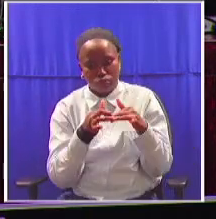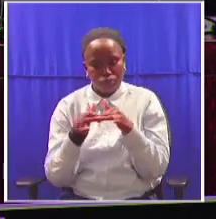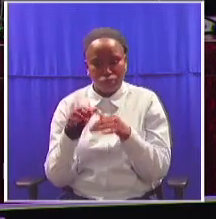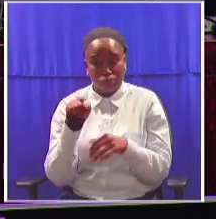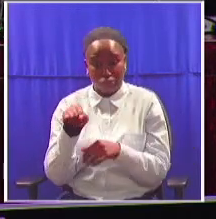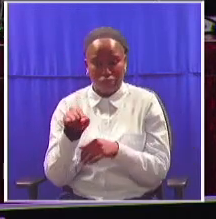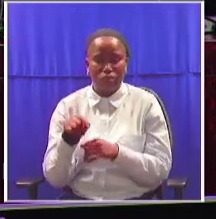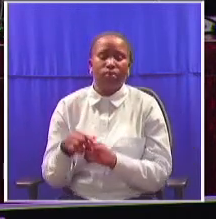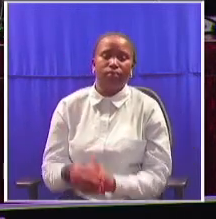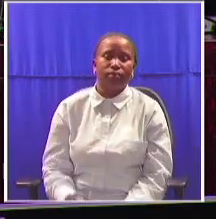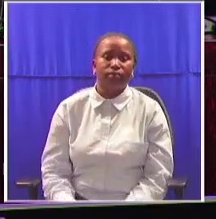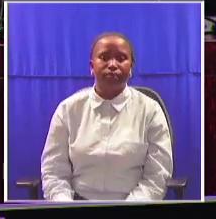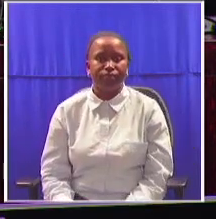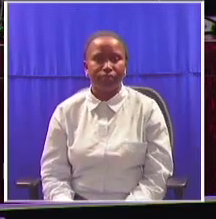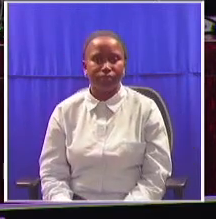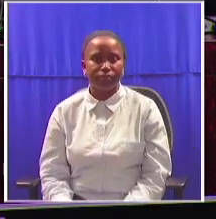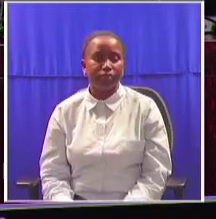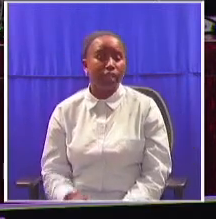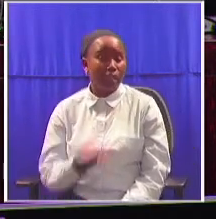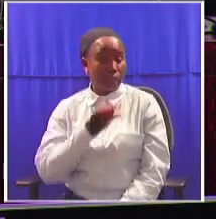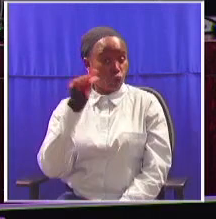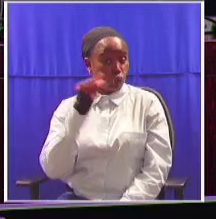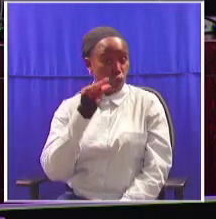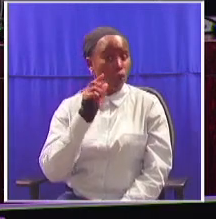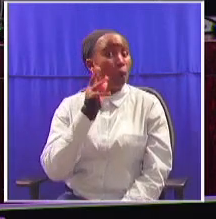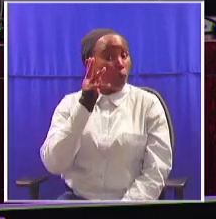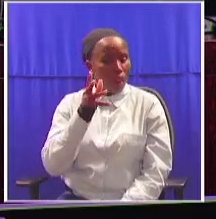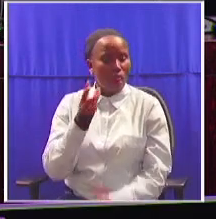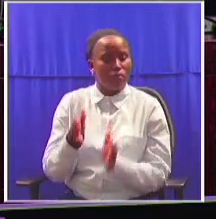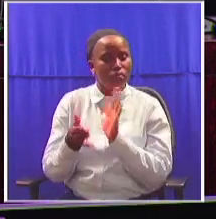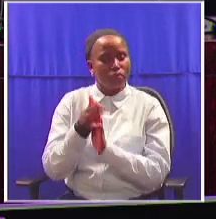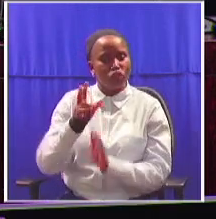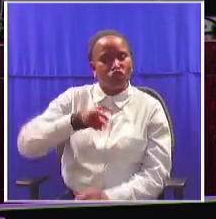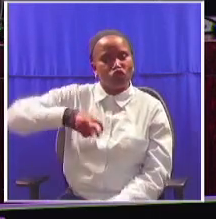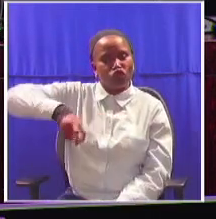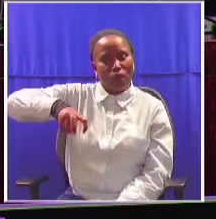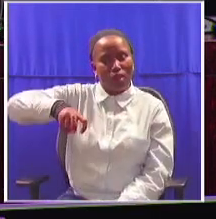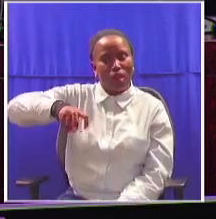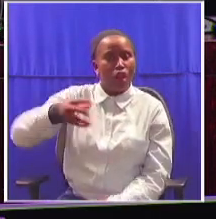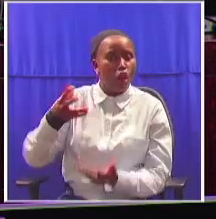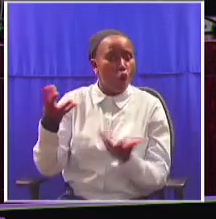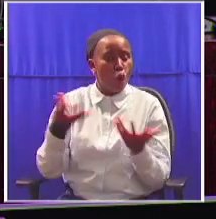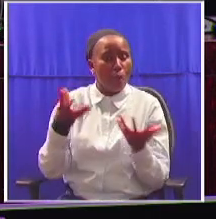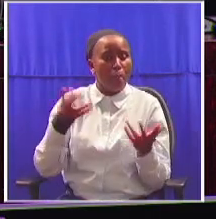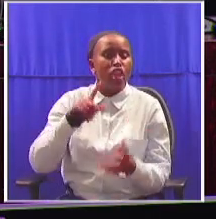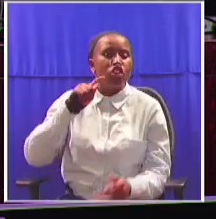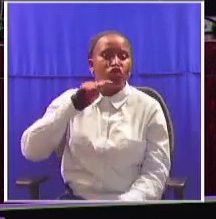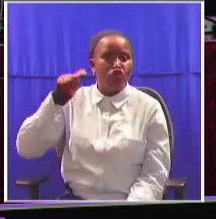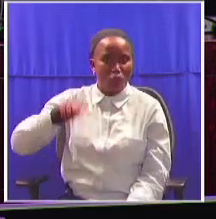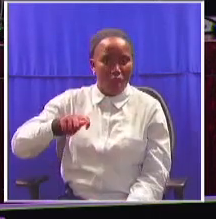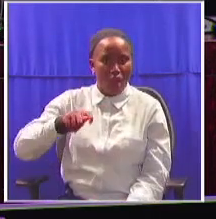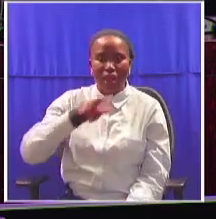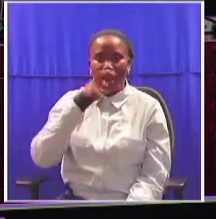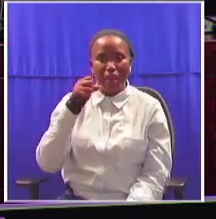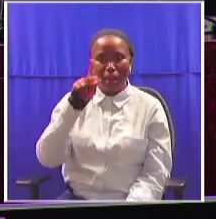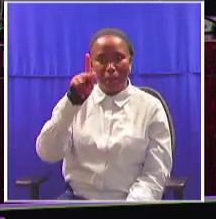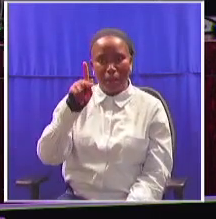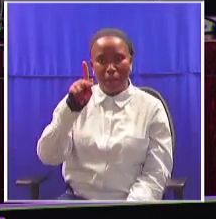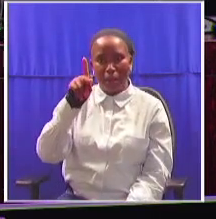We will soon be traveling to Kyiv in Ukraine, as well